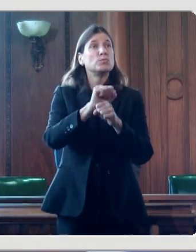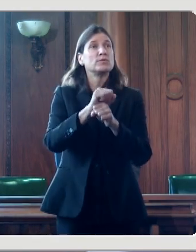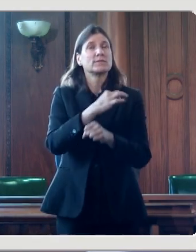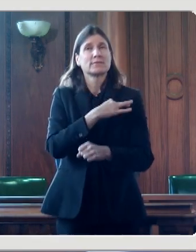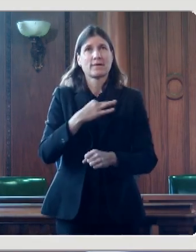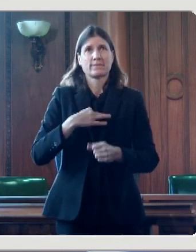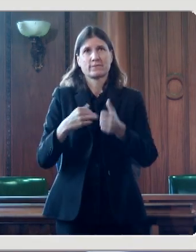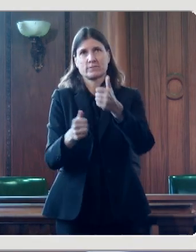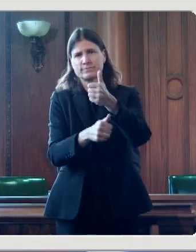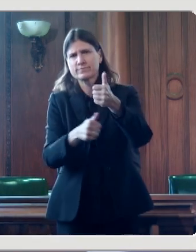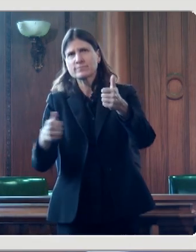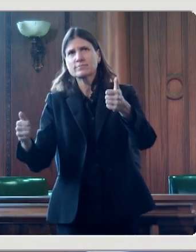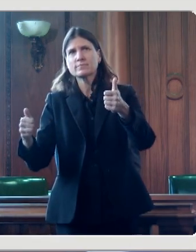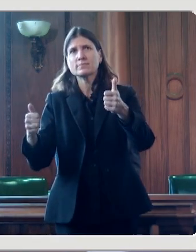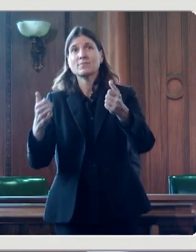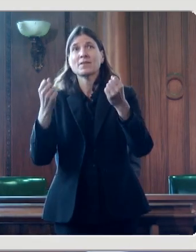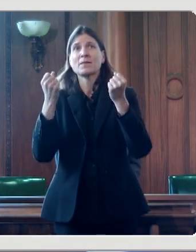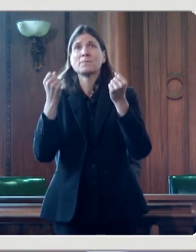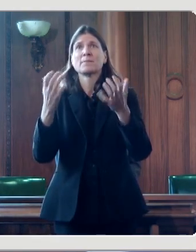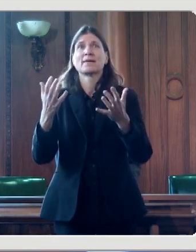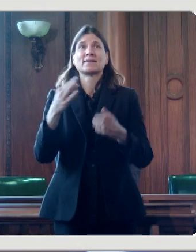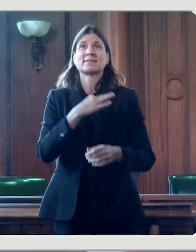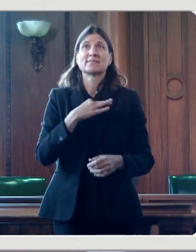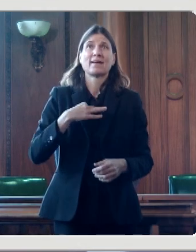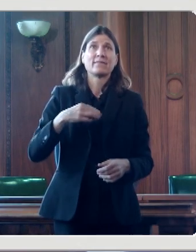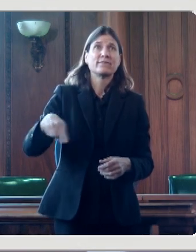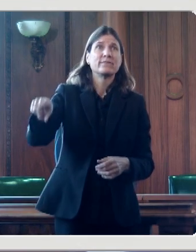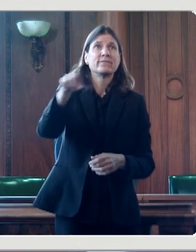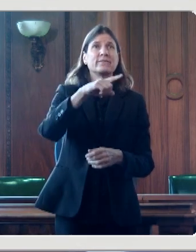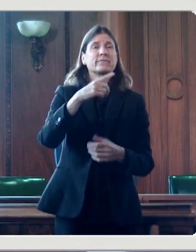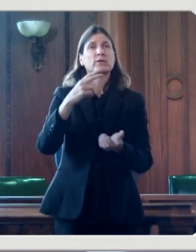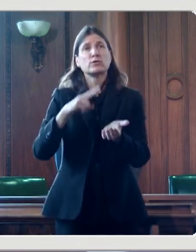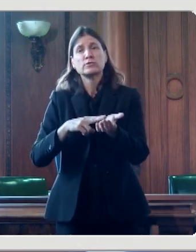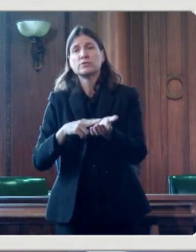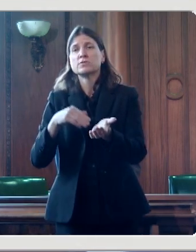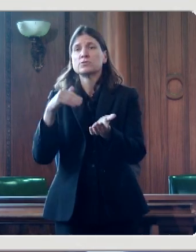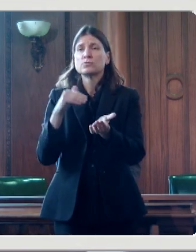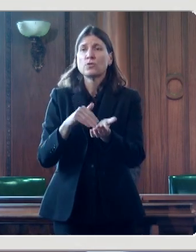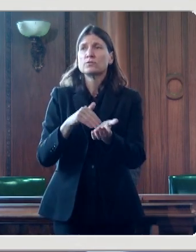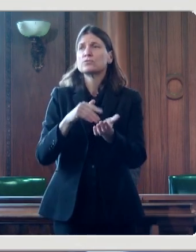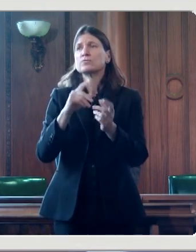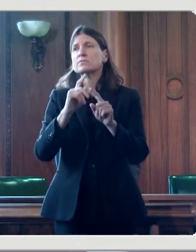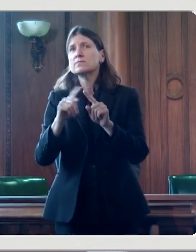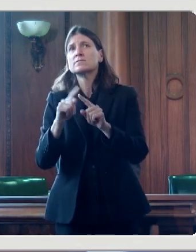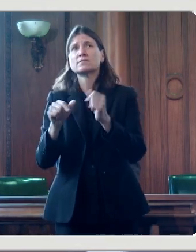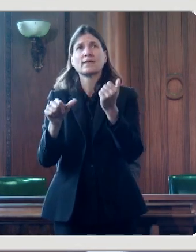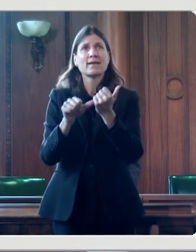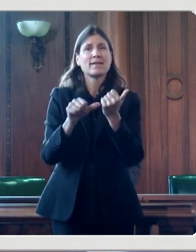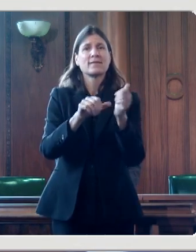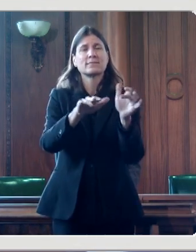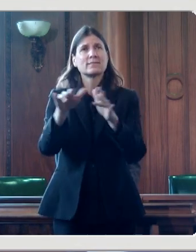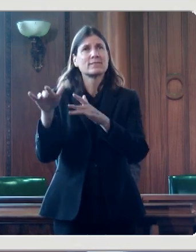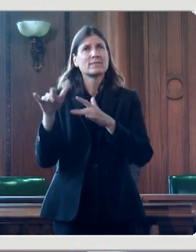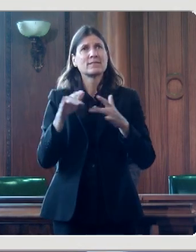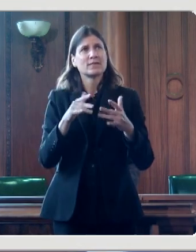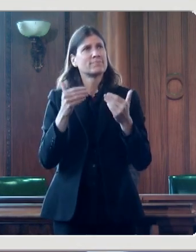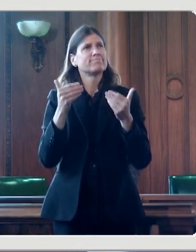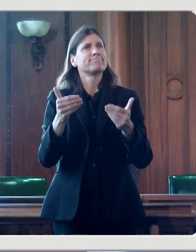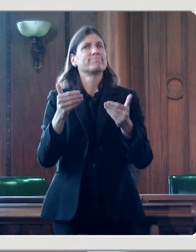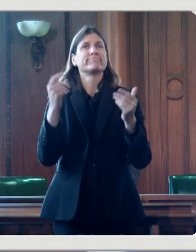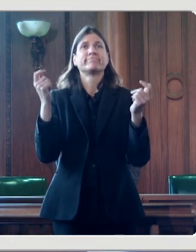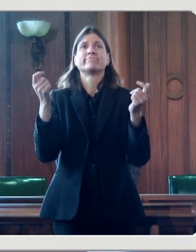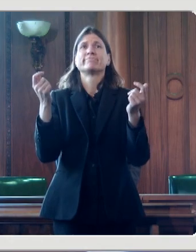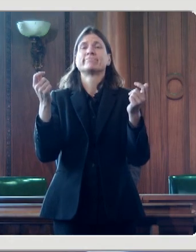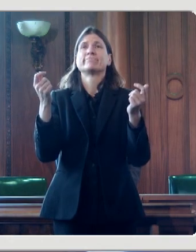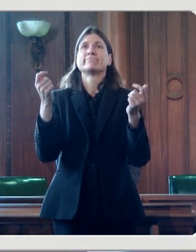celebrations small this year. It is the best way to express how much you care about family and friends. For those of you who decided not